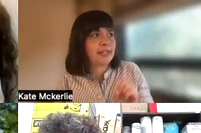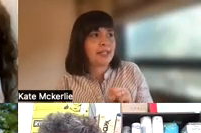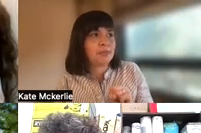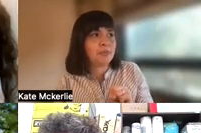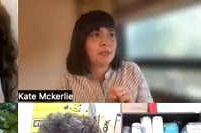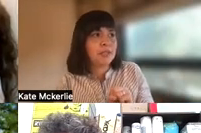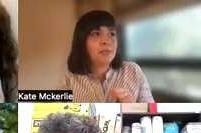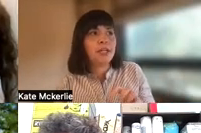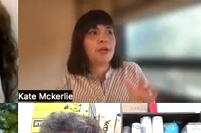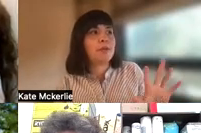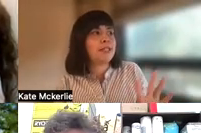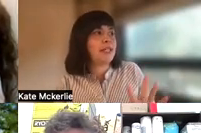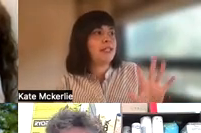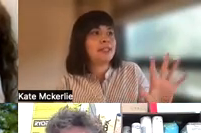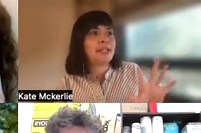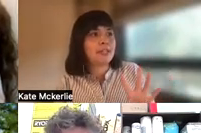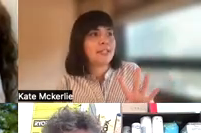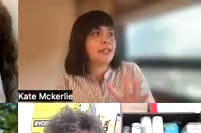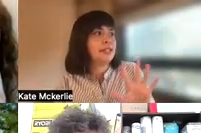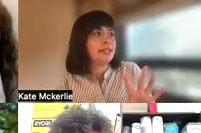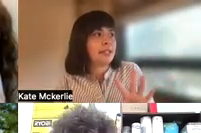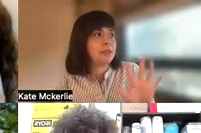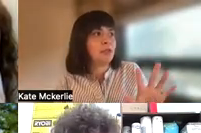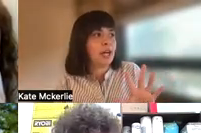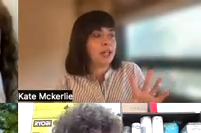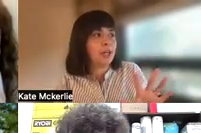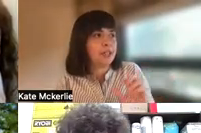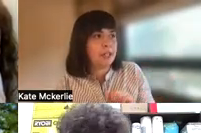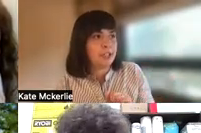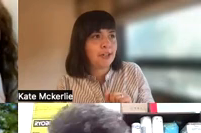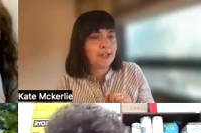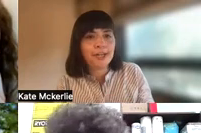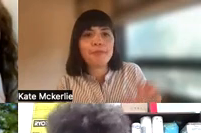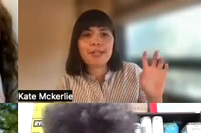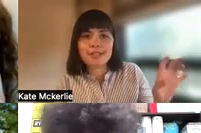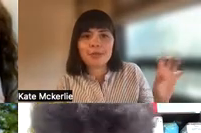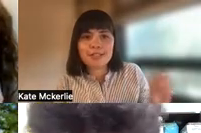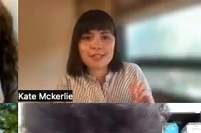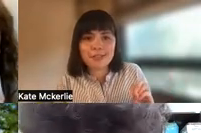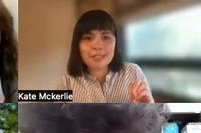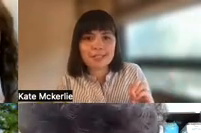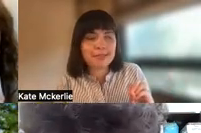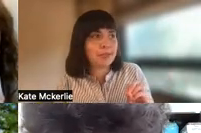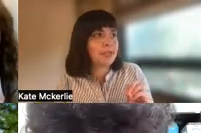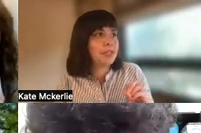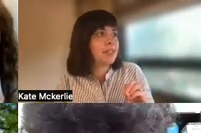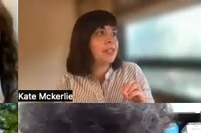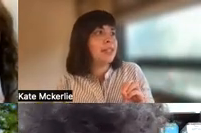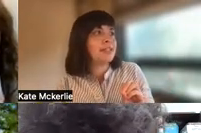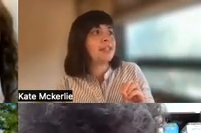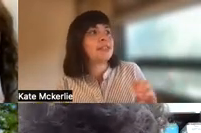here's my example. By the way, I'm not saying this is everything that is accessible or high quality about childcare, but I just wanted to give you an